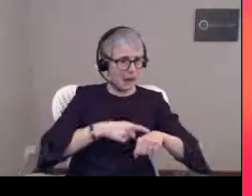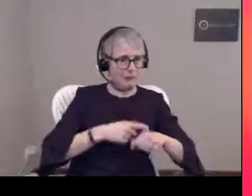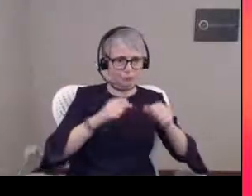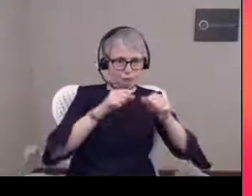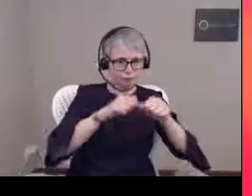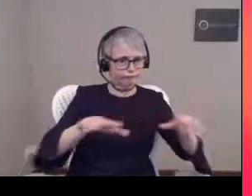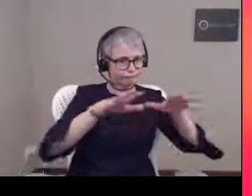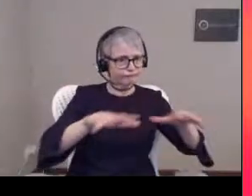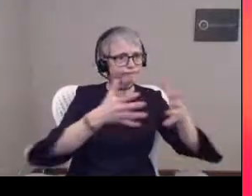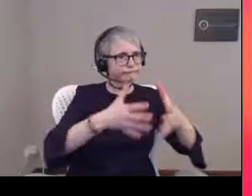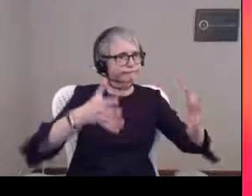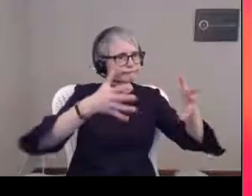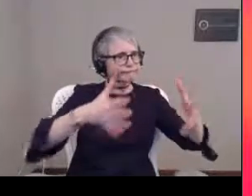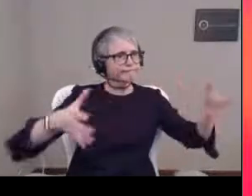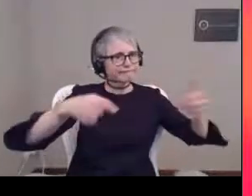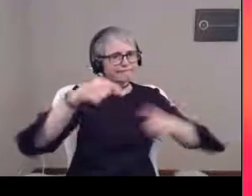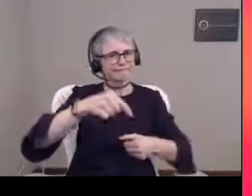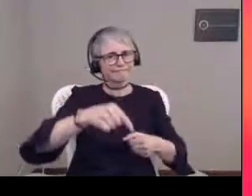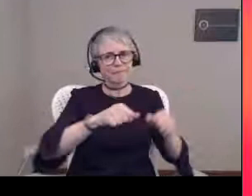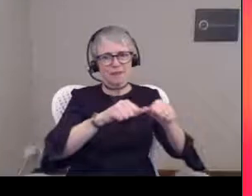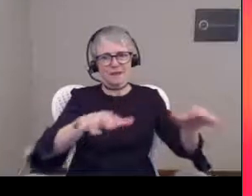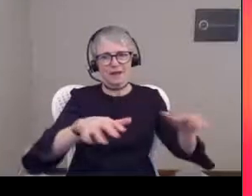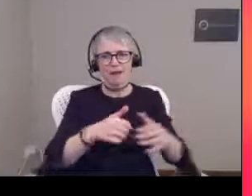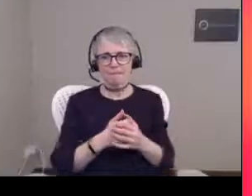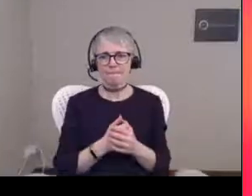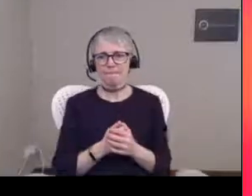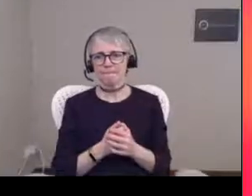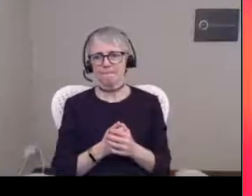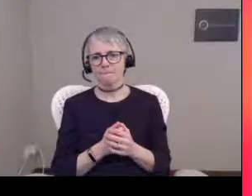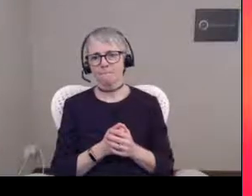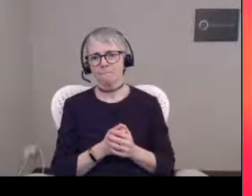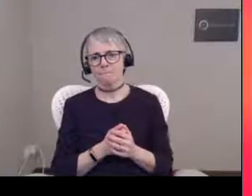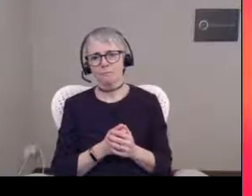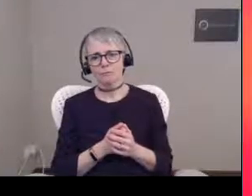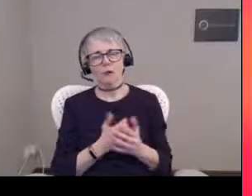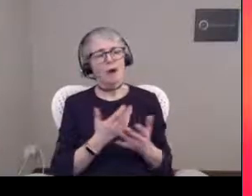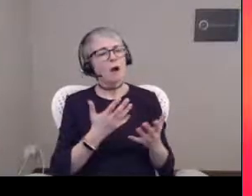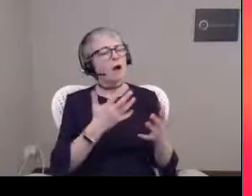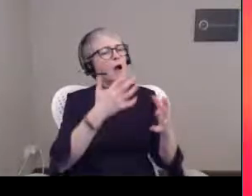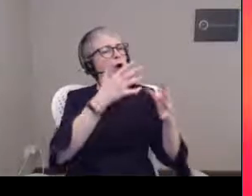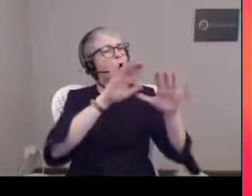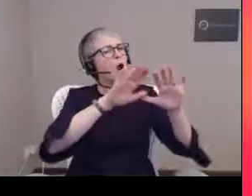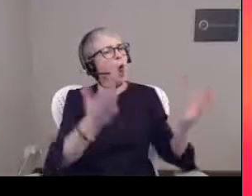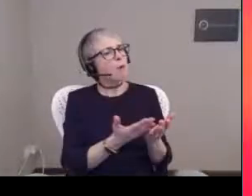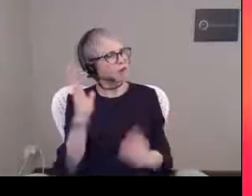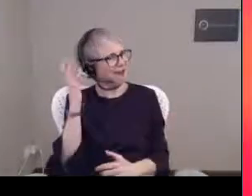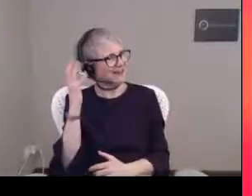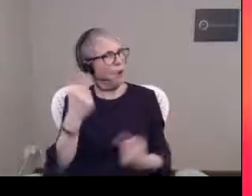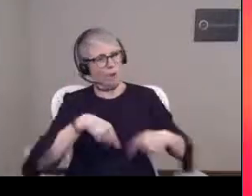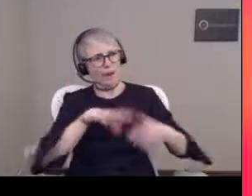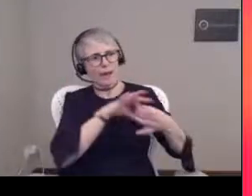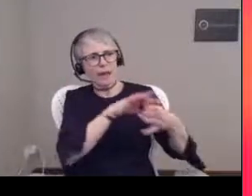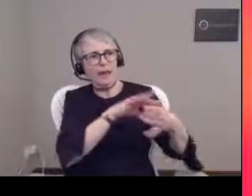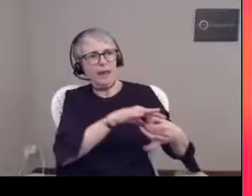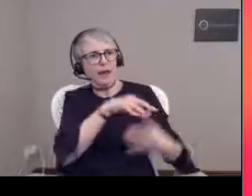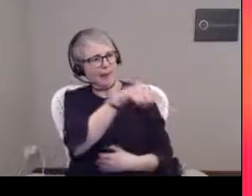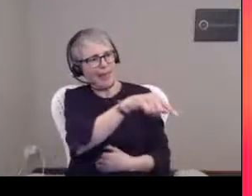at the moment. So that could be. We do work very closely with Global Radio, who look after, I think, Heart and all that sort of good